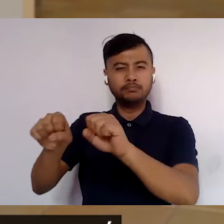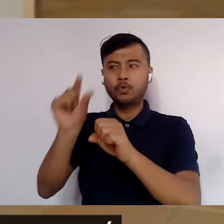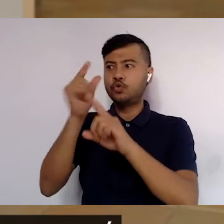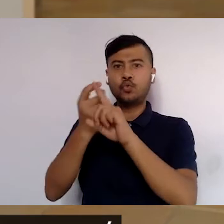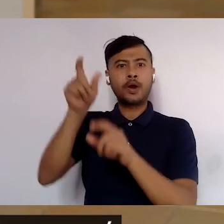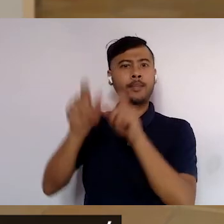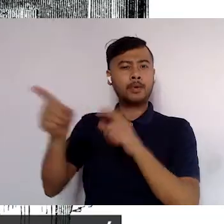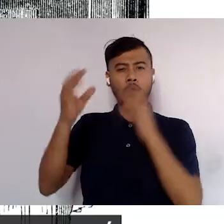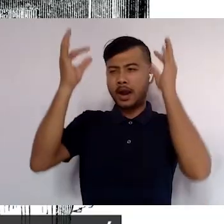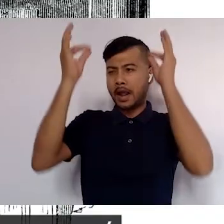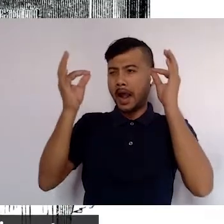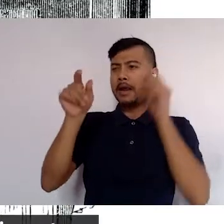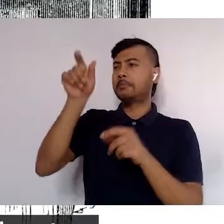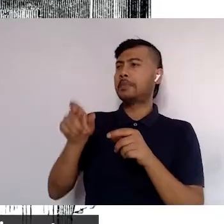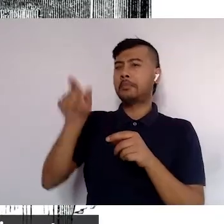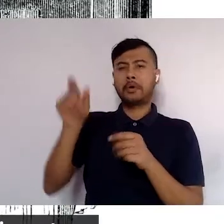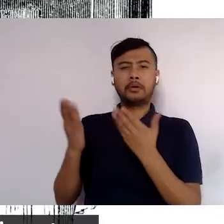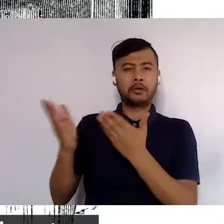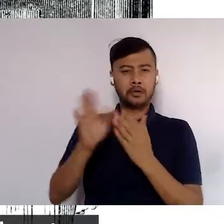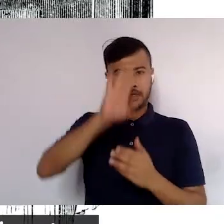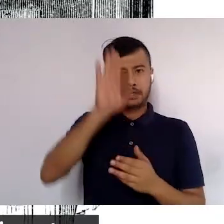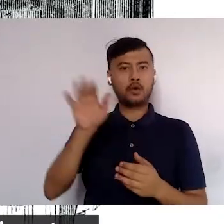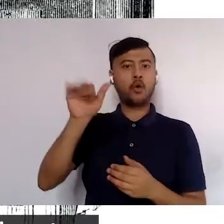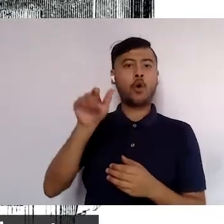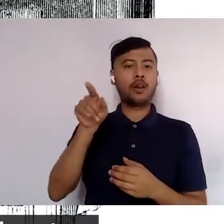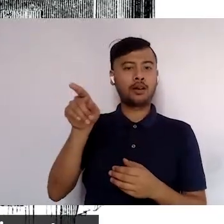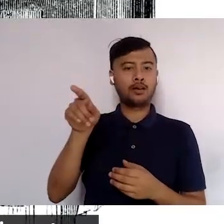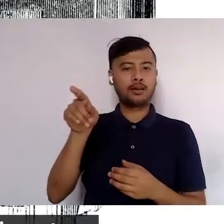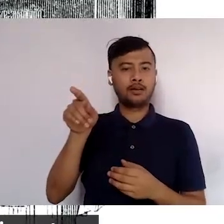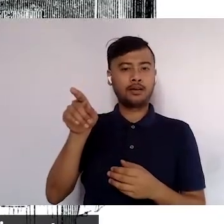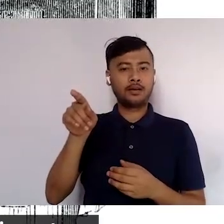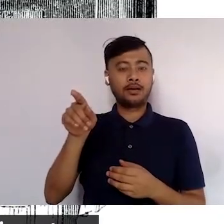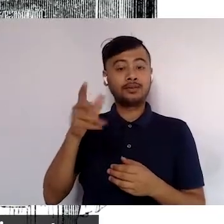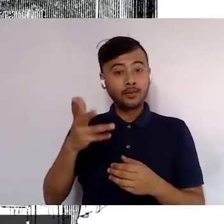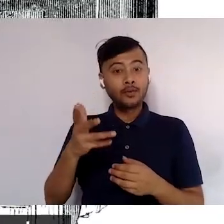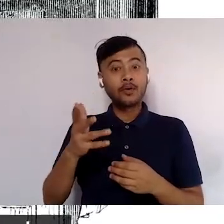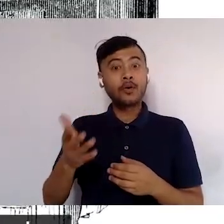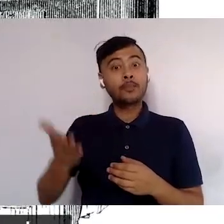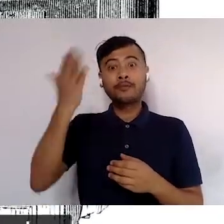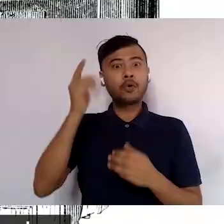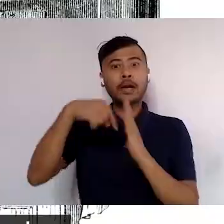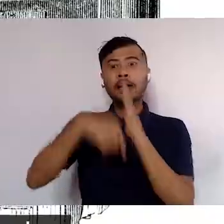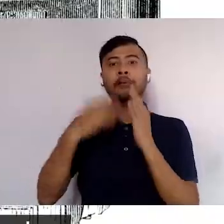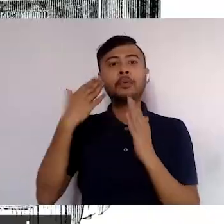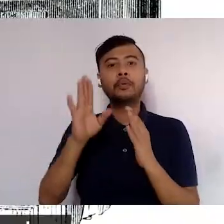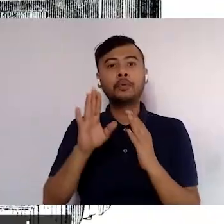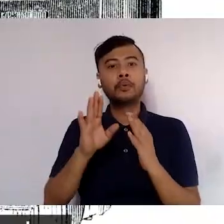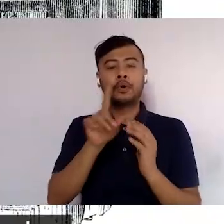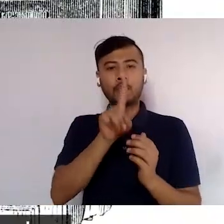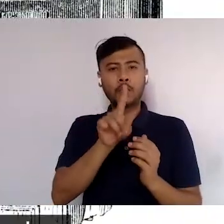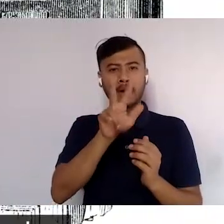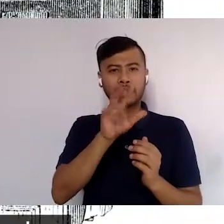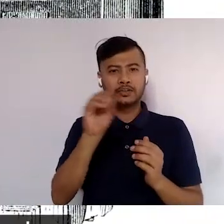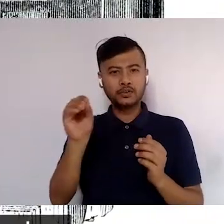hat wearers. Tipu's tiger has often been seen simply as an amusing toy since its arrival in London in